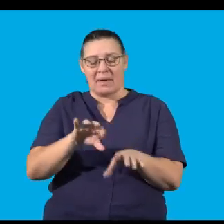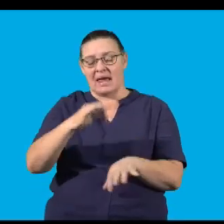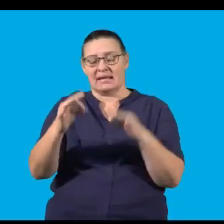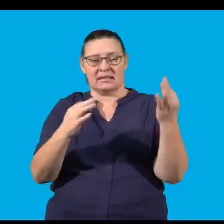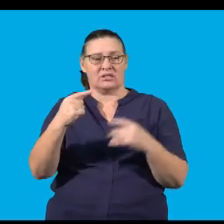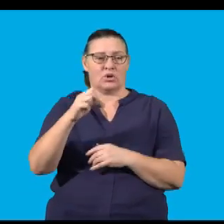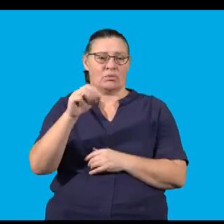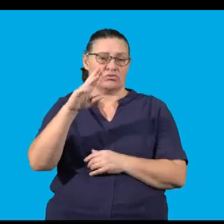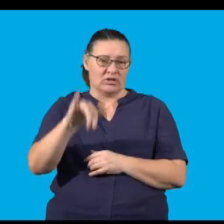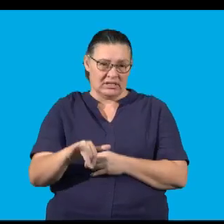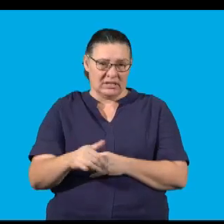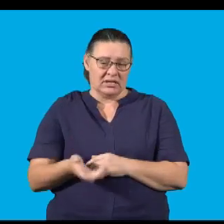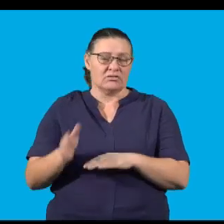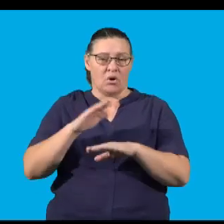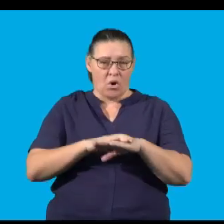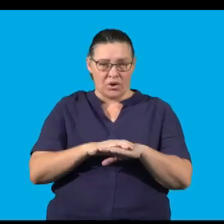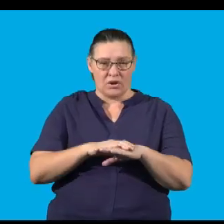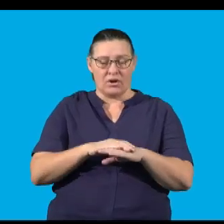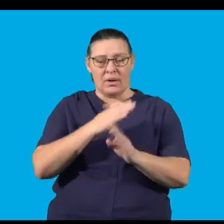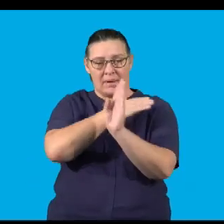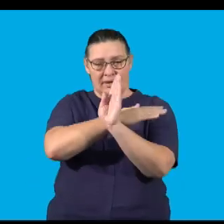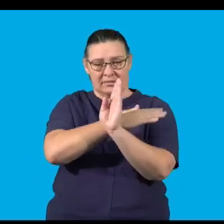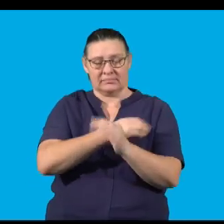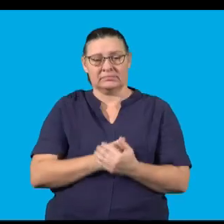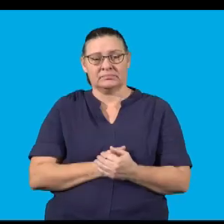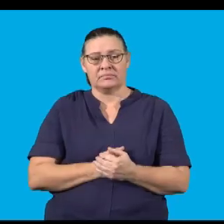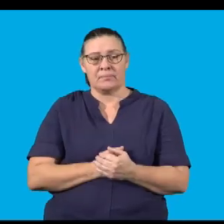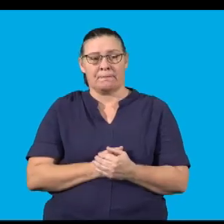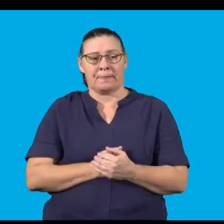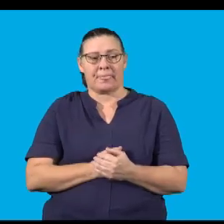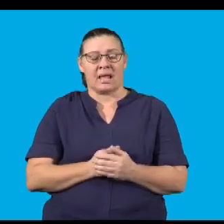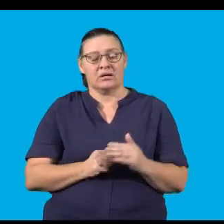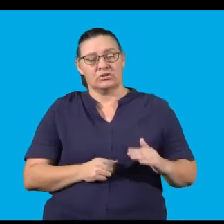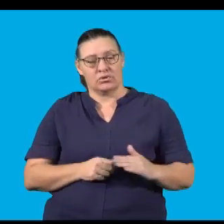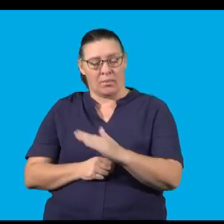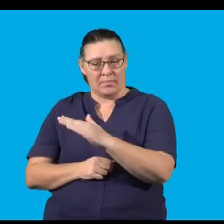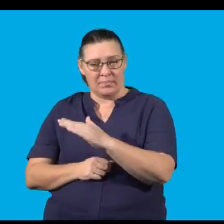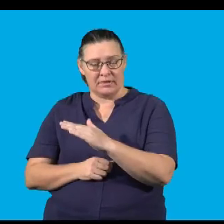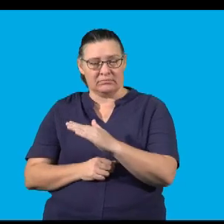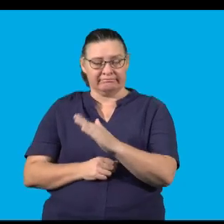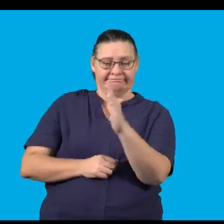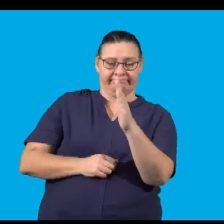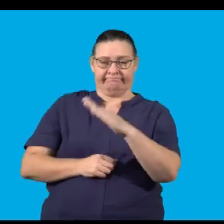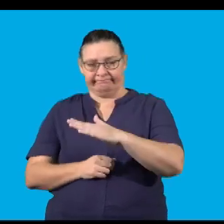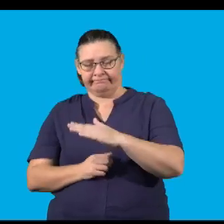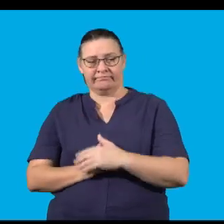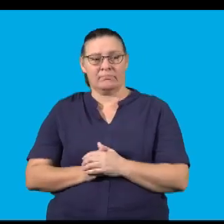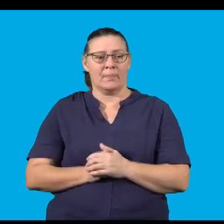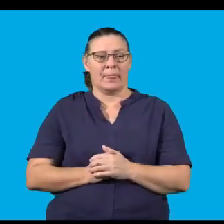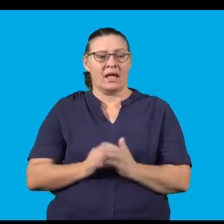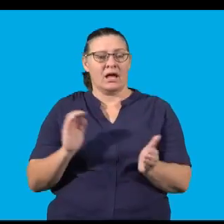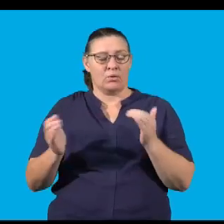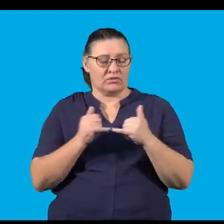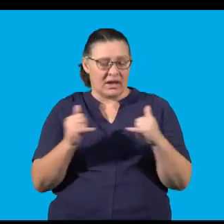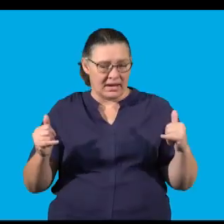It means it's geometry on a Cartesian plane. Slope gives us the measure of steepness of a line. The equation